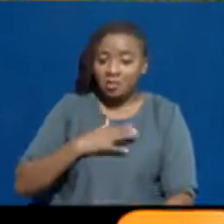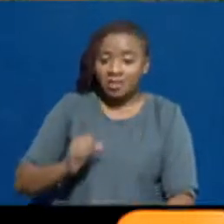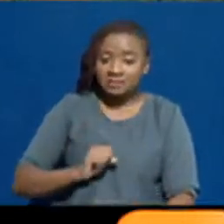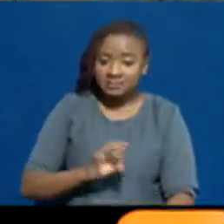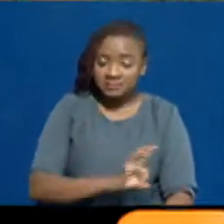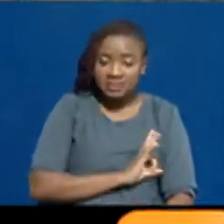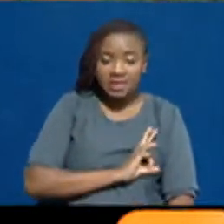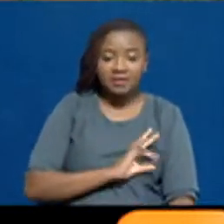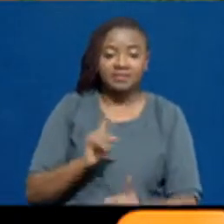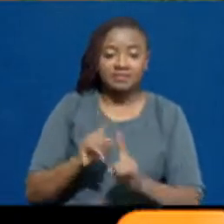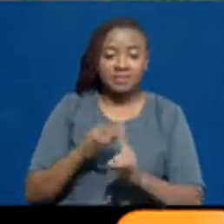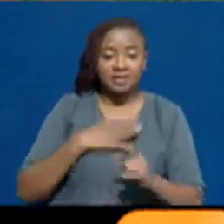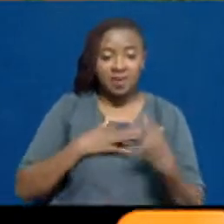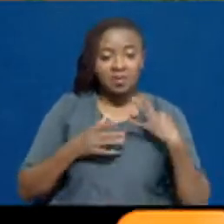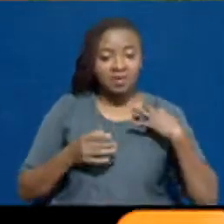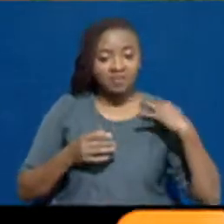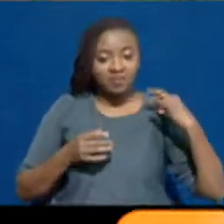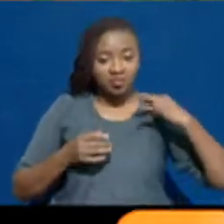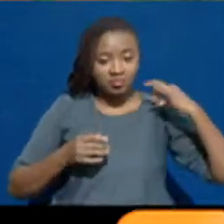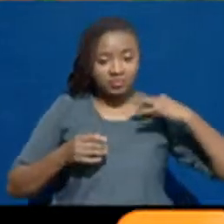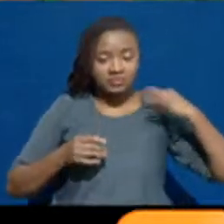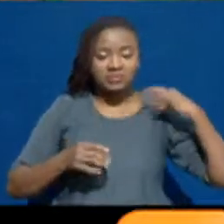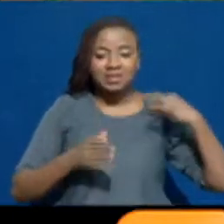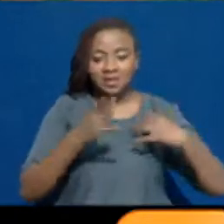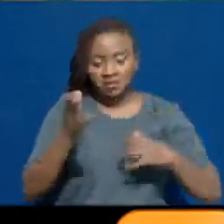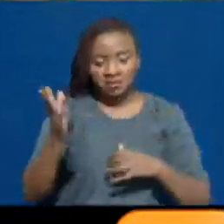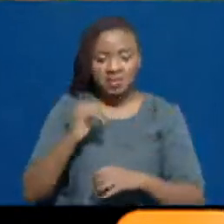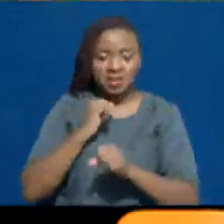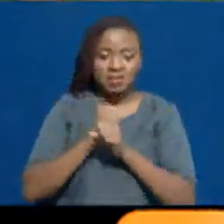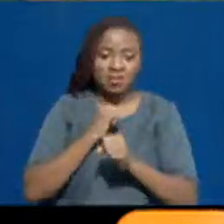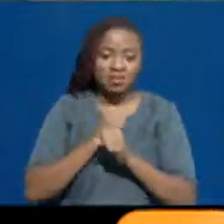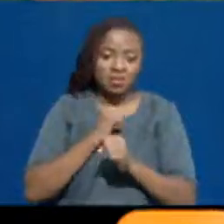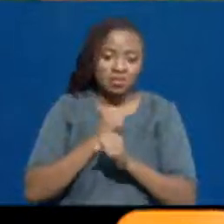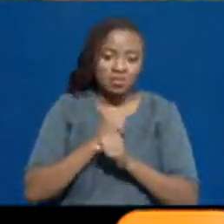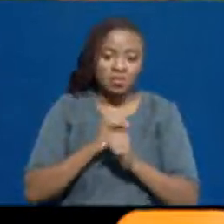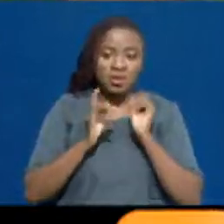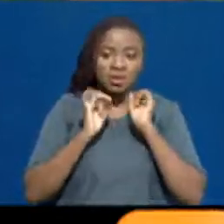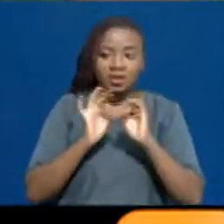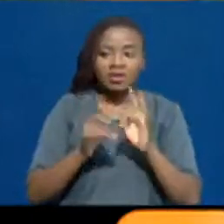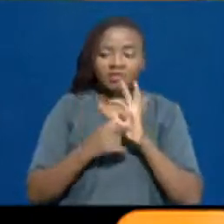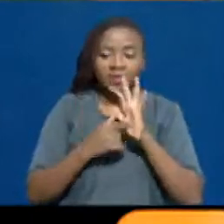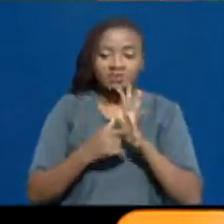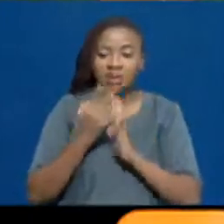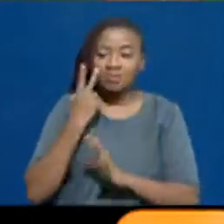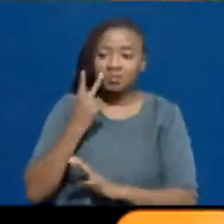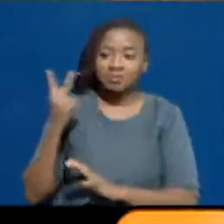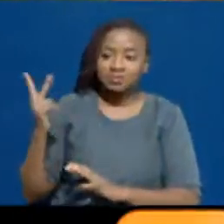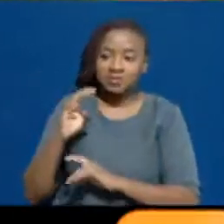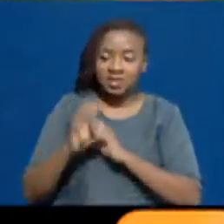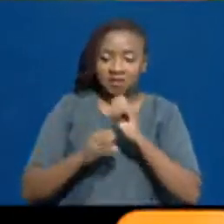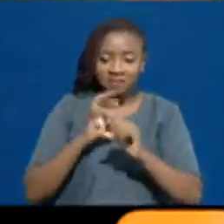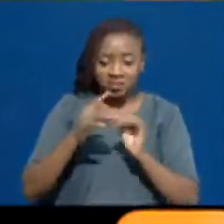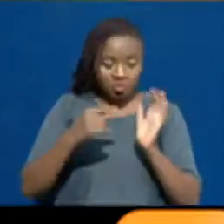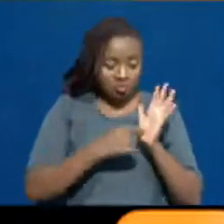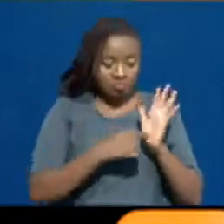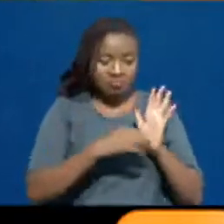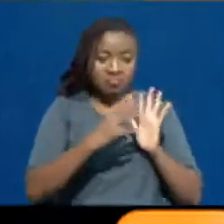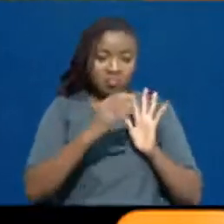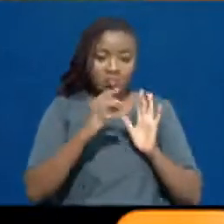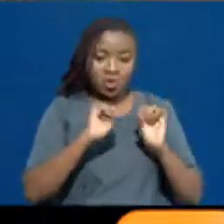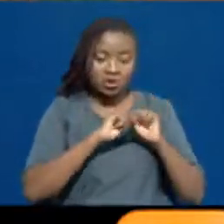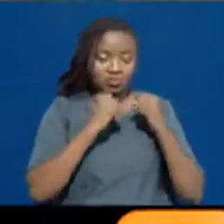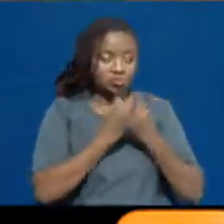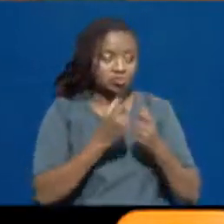this great job. And if you look at some of the images shared in social media, you will see